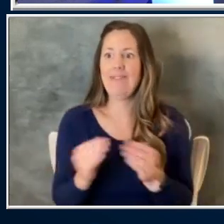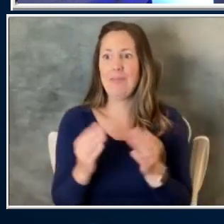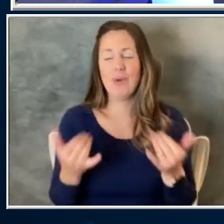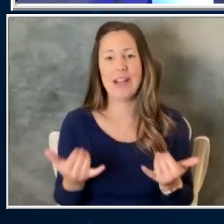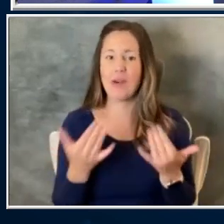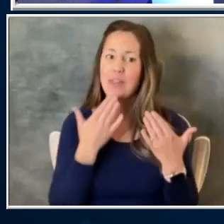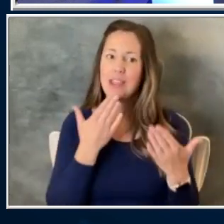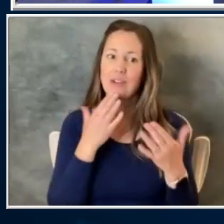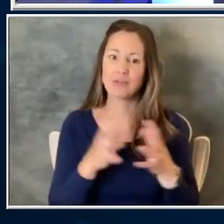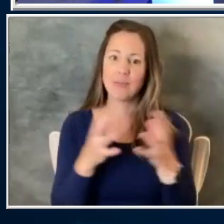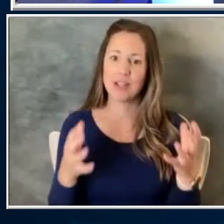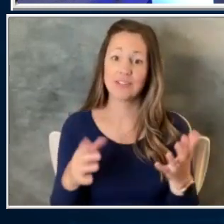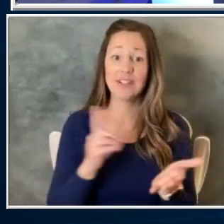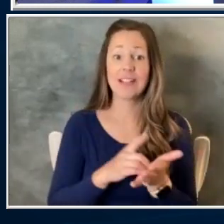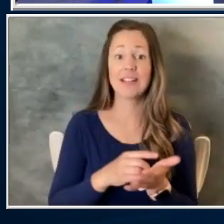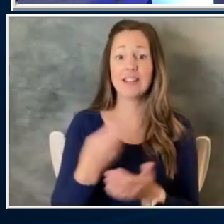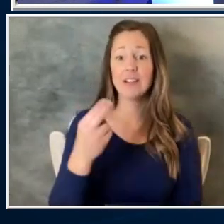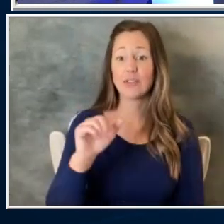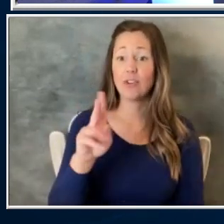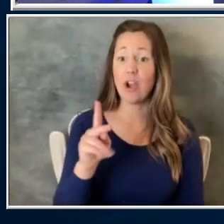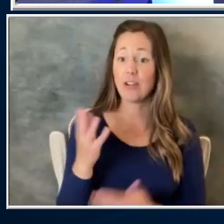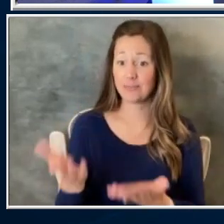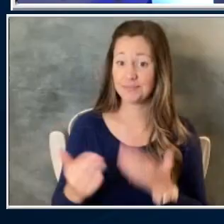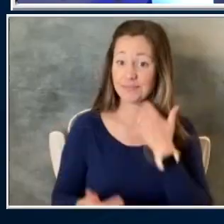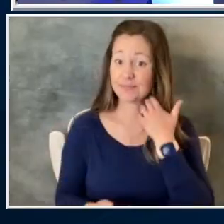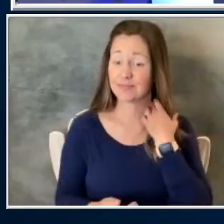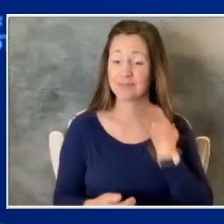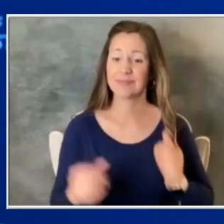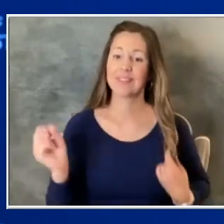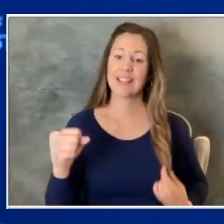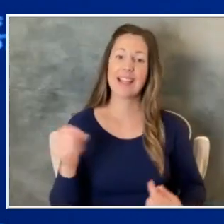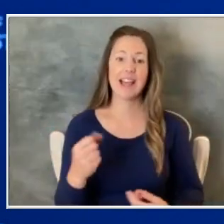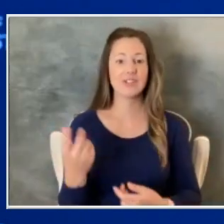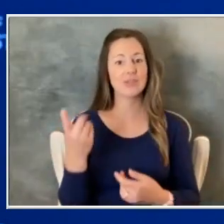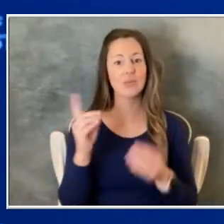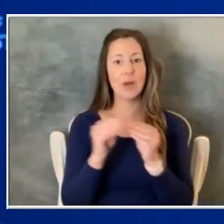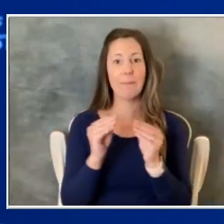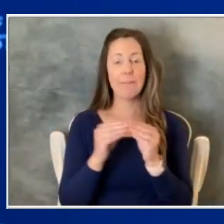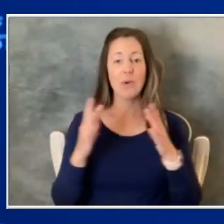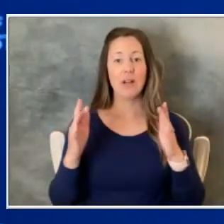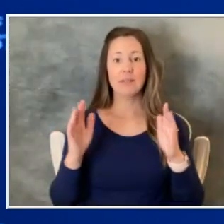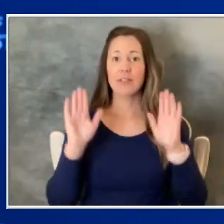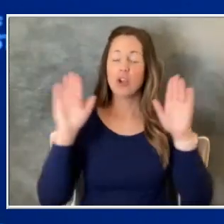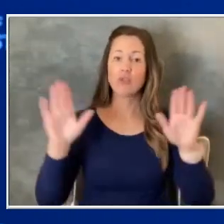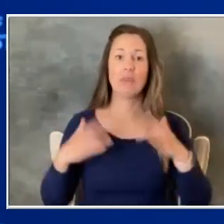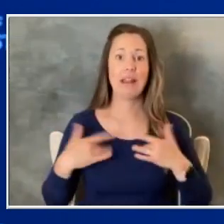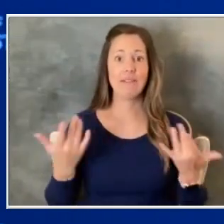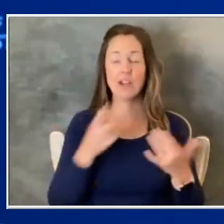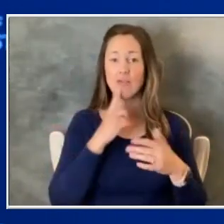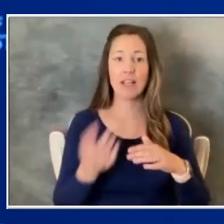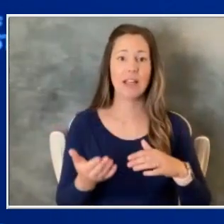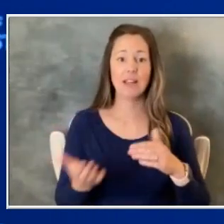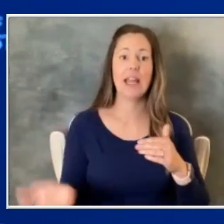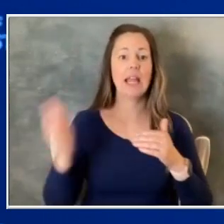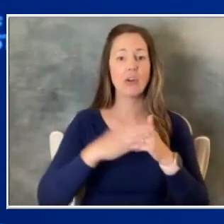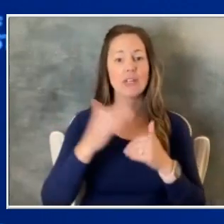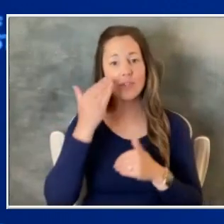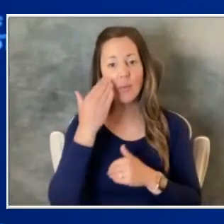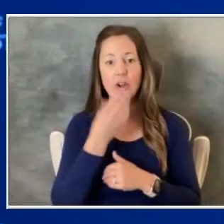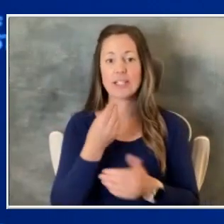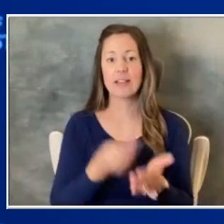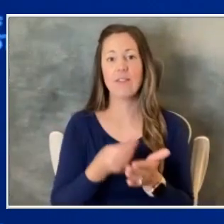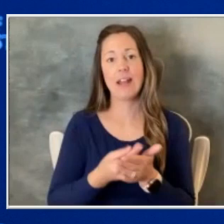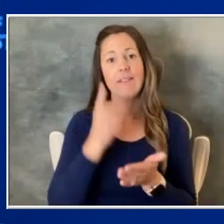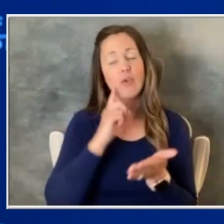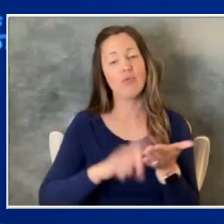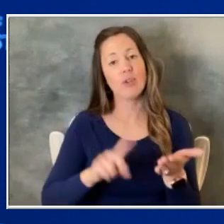Absolutely. All right, Dr. Hawkinson. Again, one more great event to increase awareness, which is important, and increase funding for research, because we know so